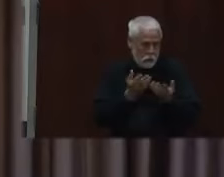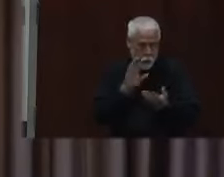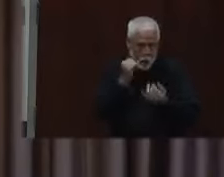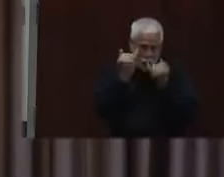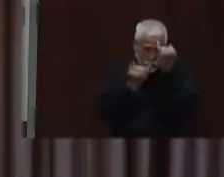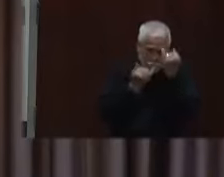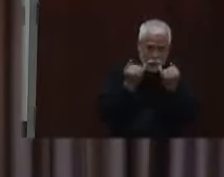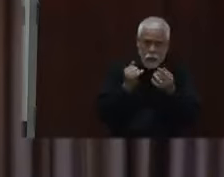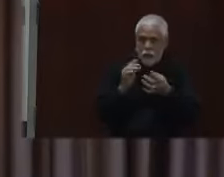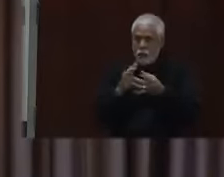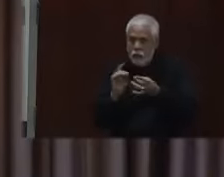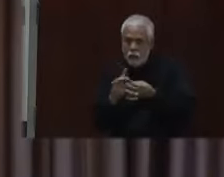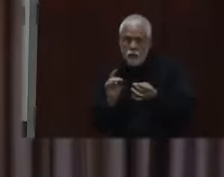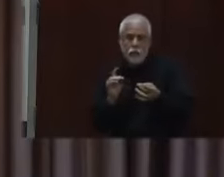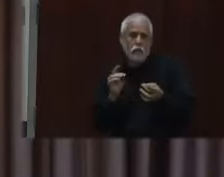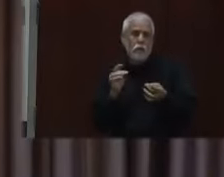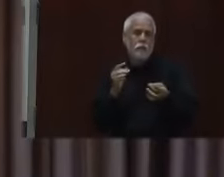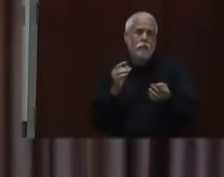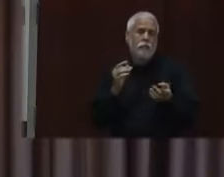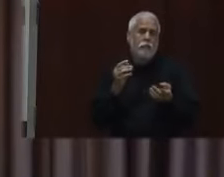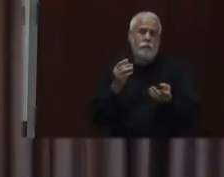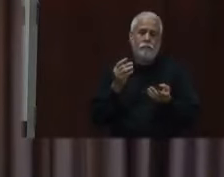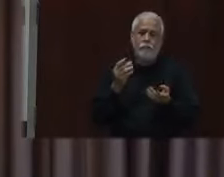you about,